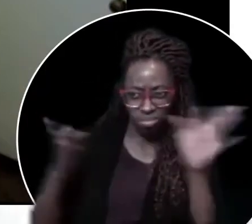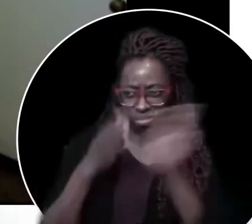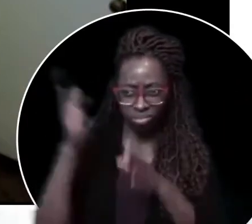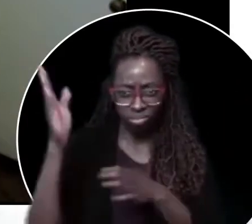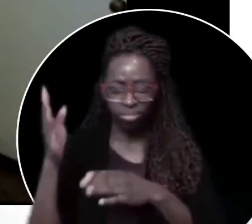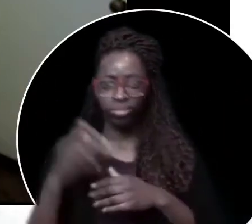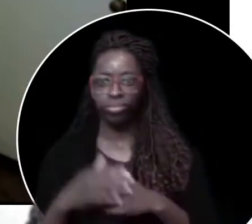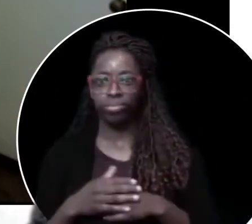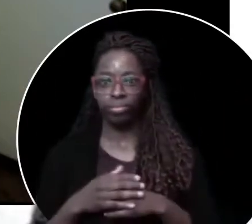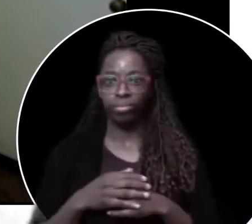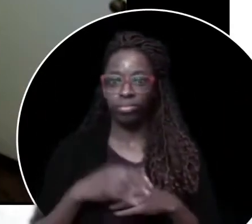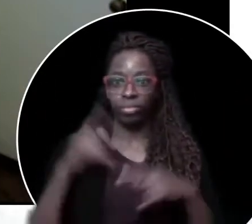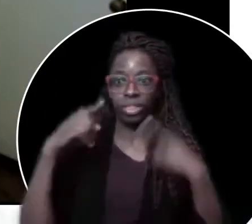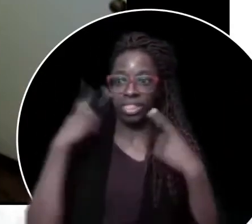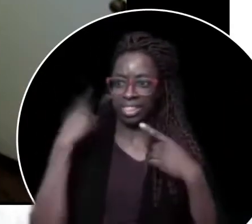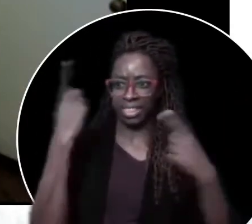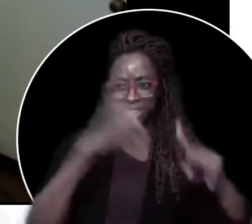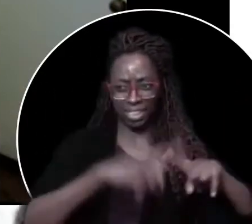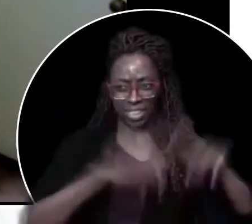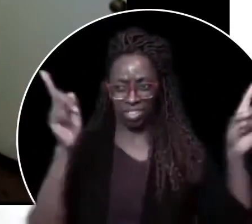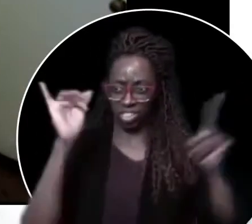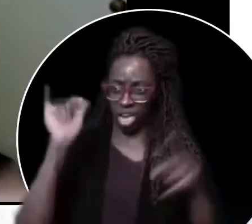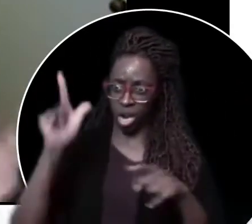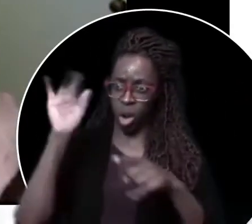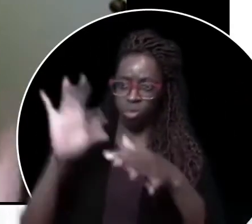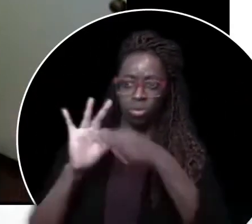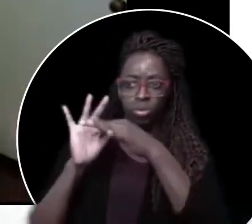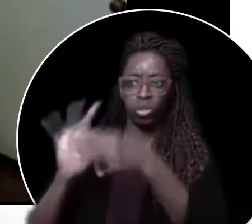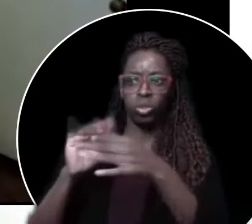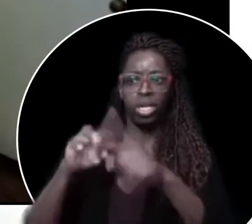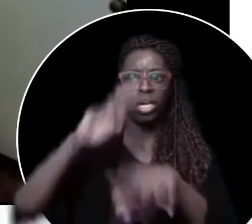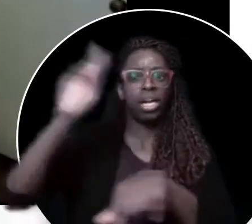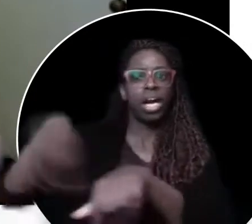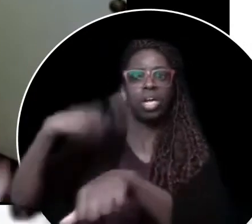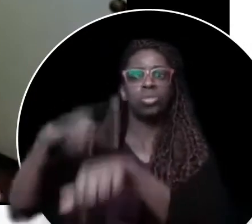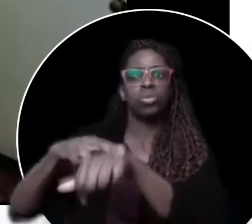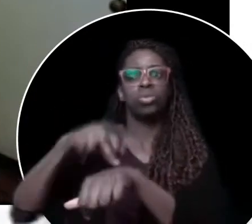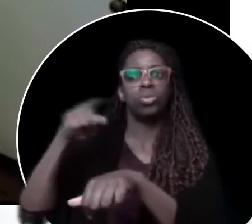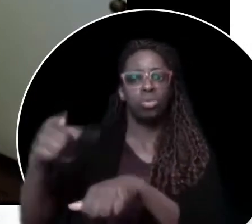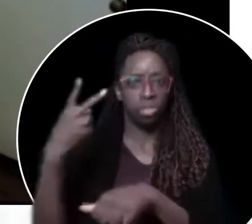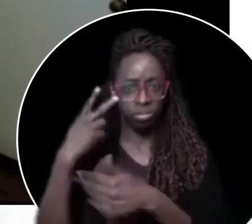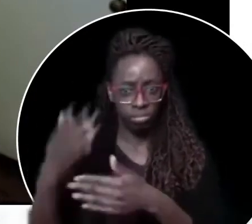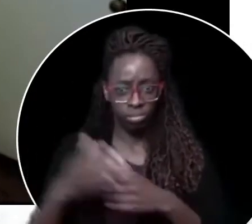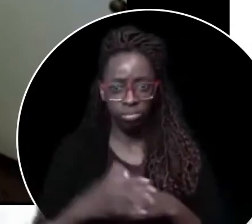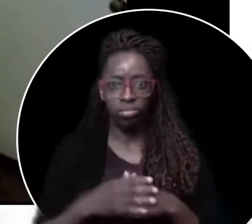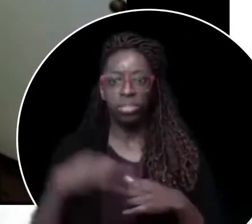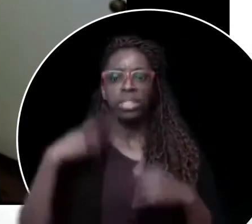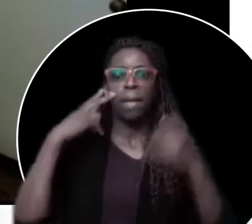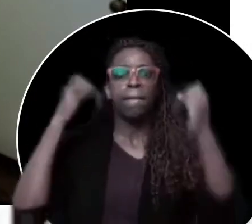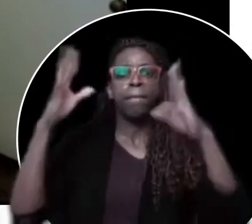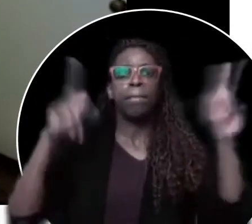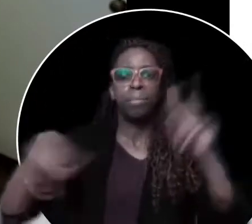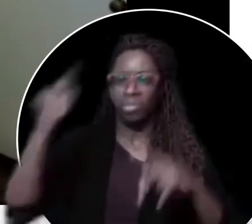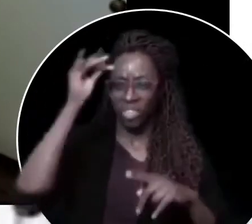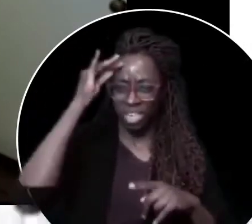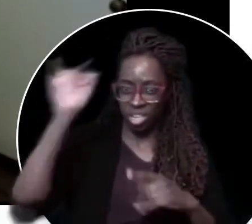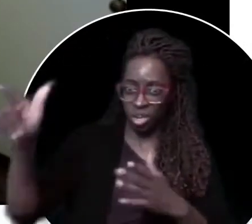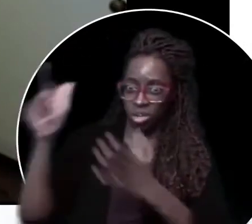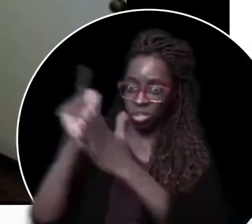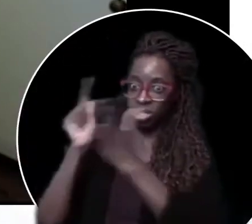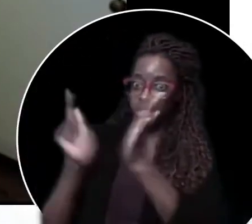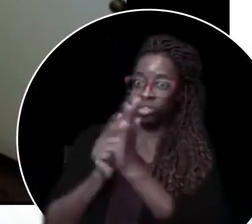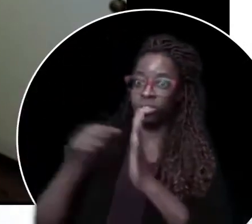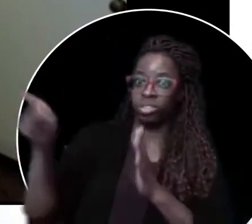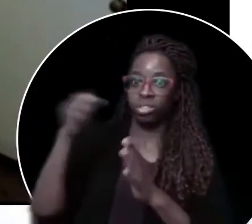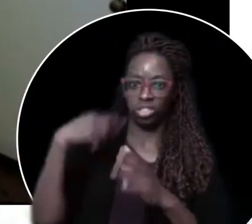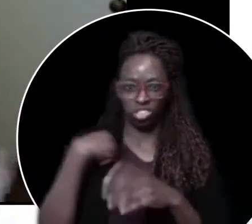people have done is to try to create alternative spaces and alternative ways of working, which are deeply